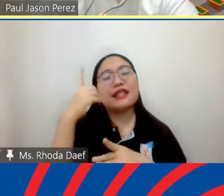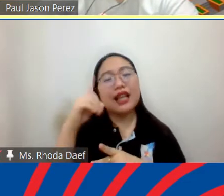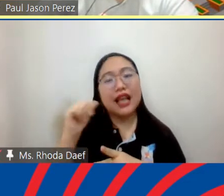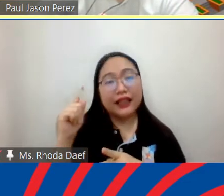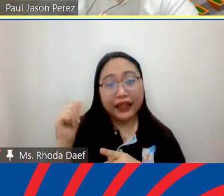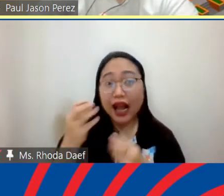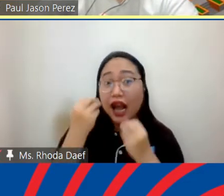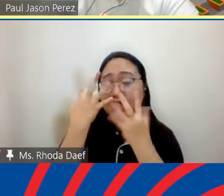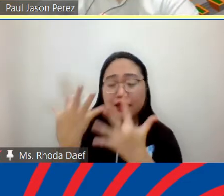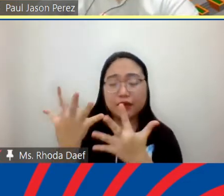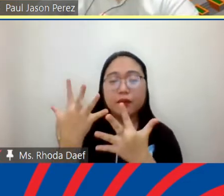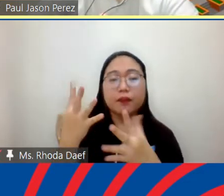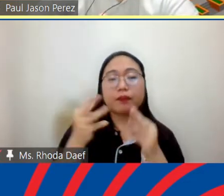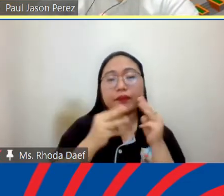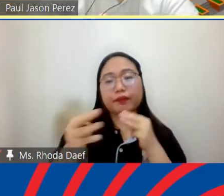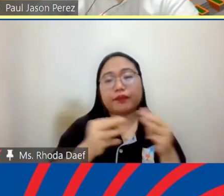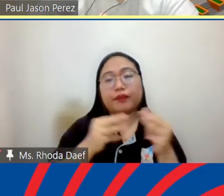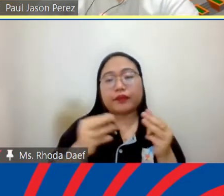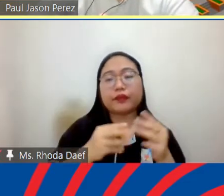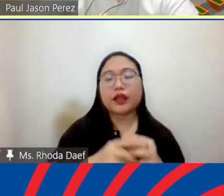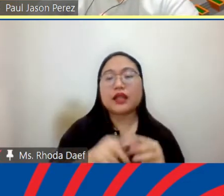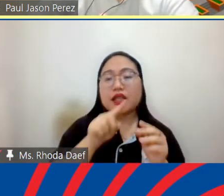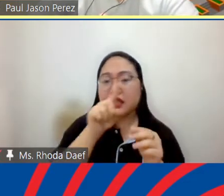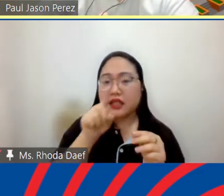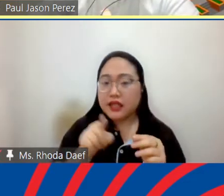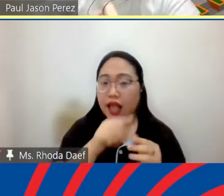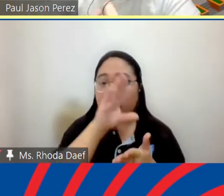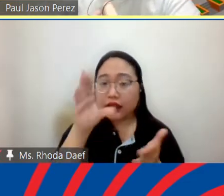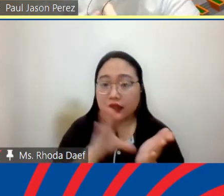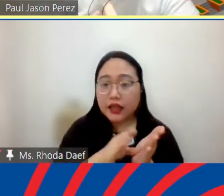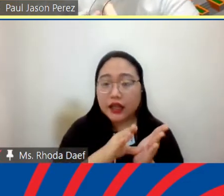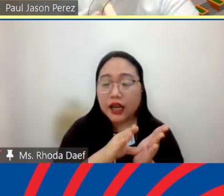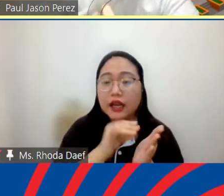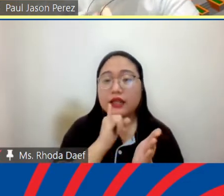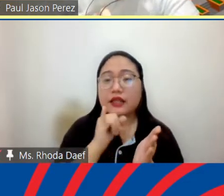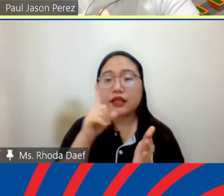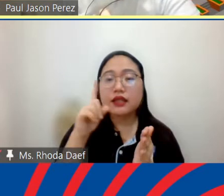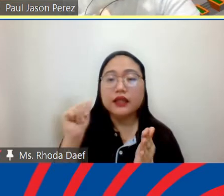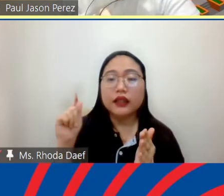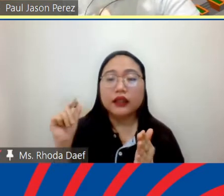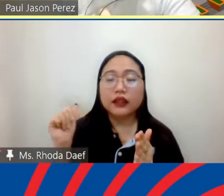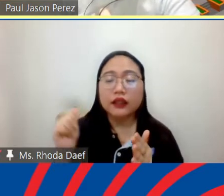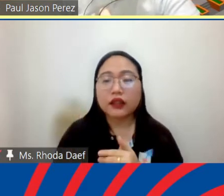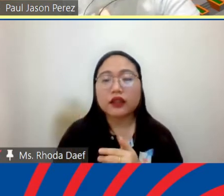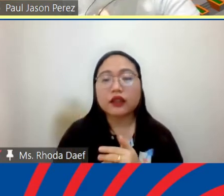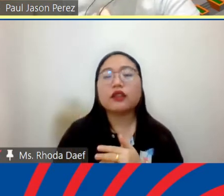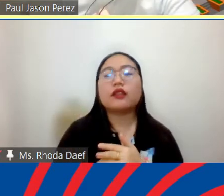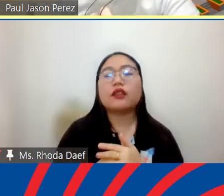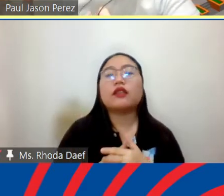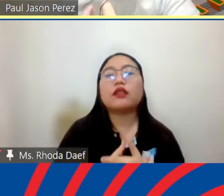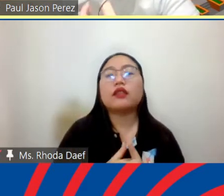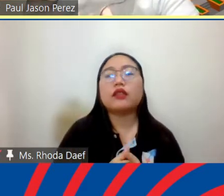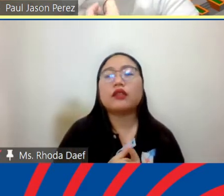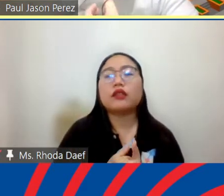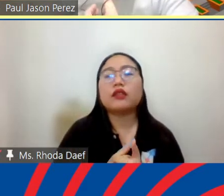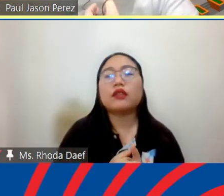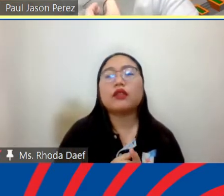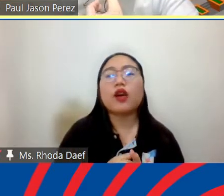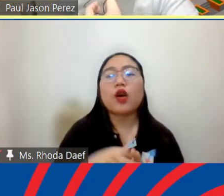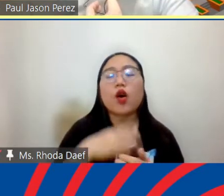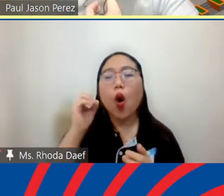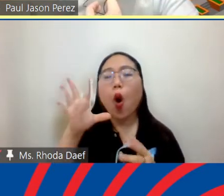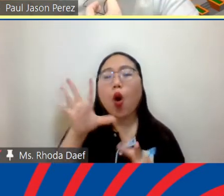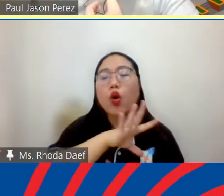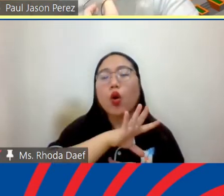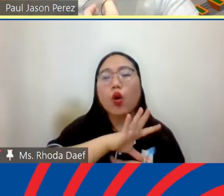at the center is the data, which can be a digital object, any digital object, or a database, a collection